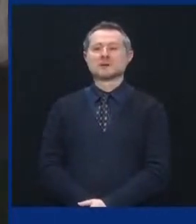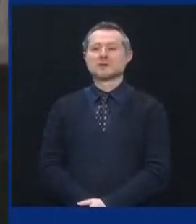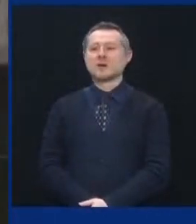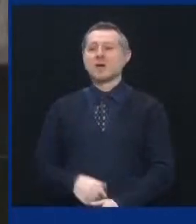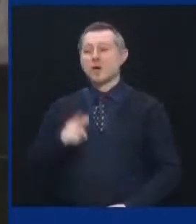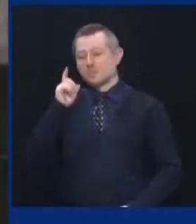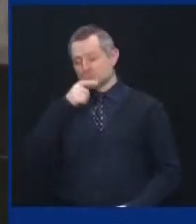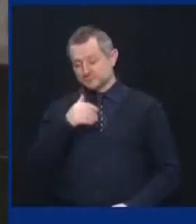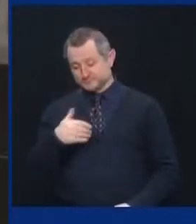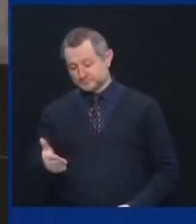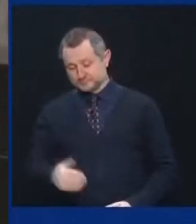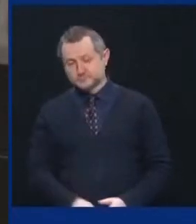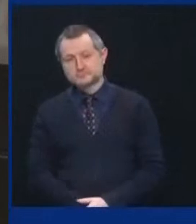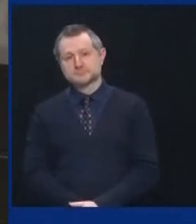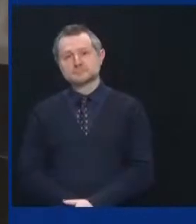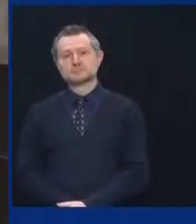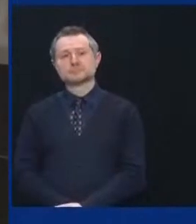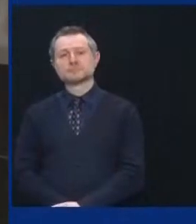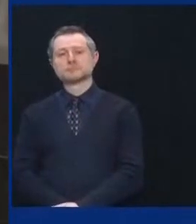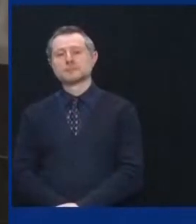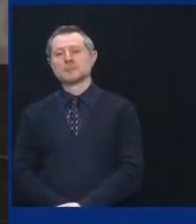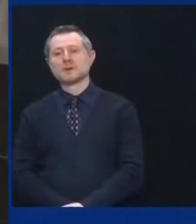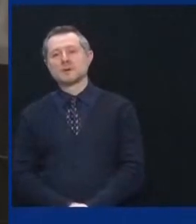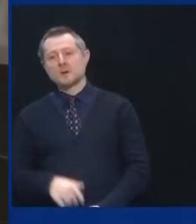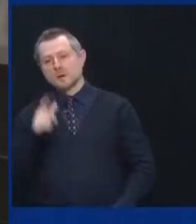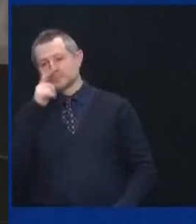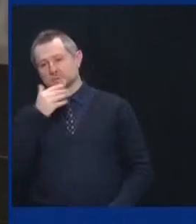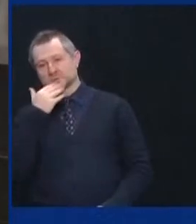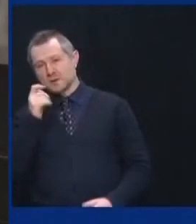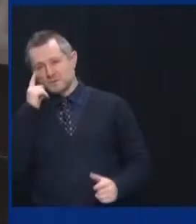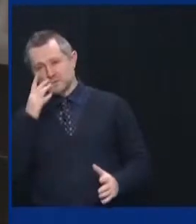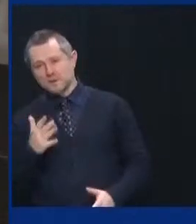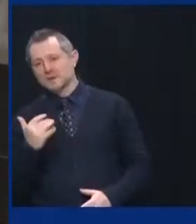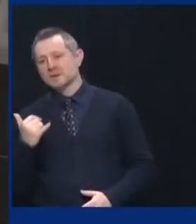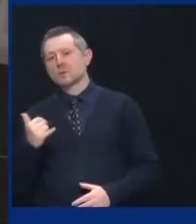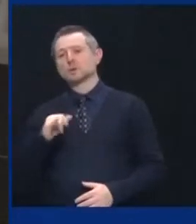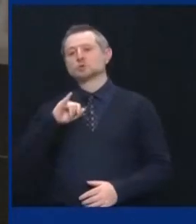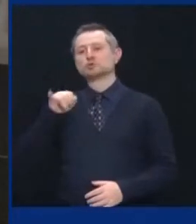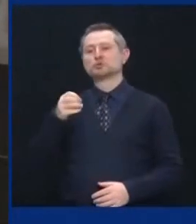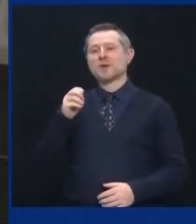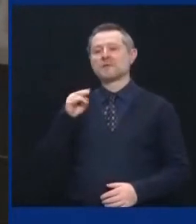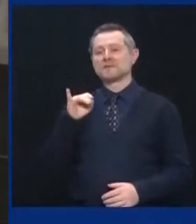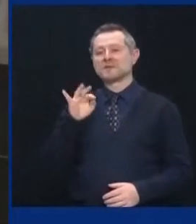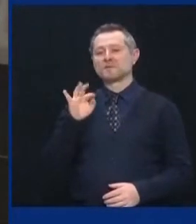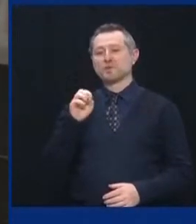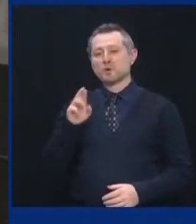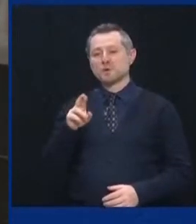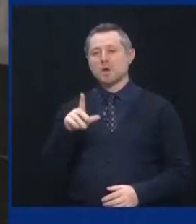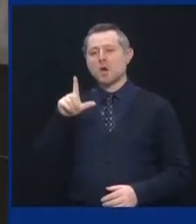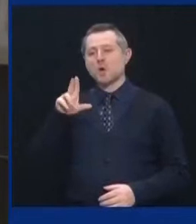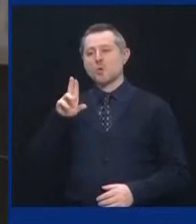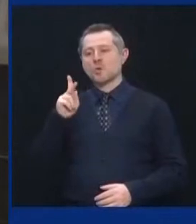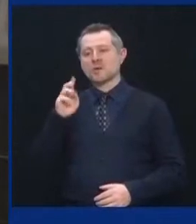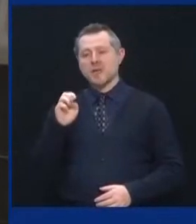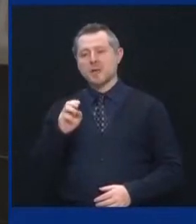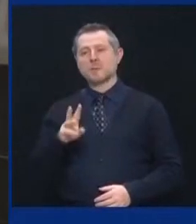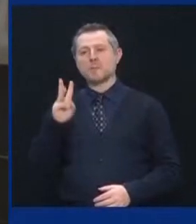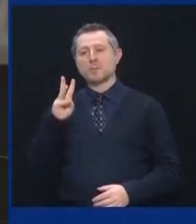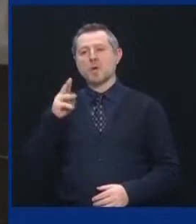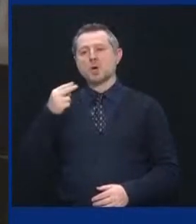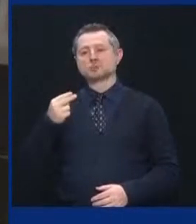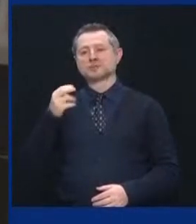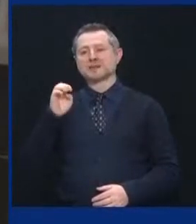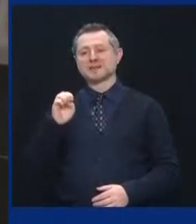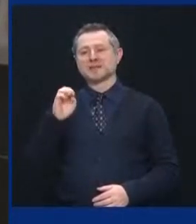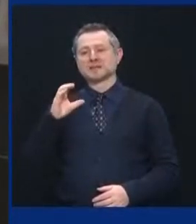Operator? Thank you, Governor. You now have Jennifer Lukey of WHEC. Jennifer, your line is now